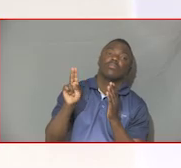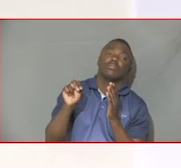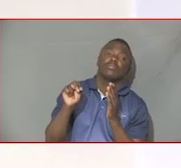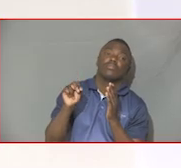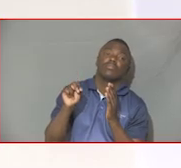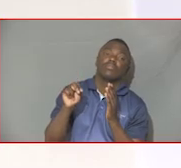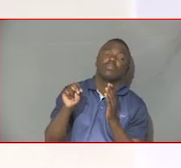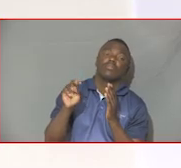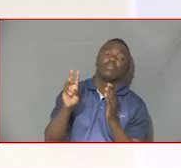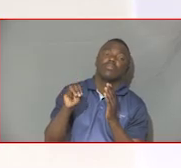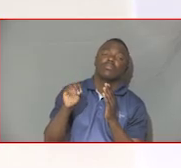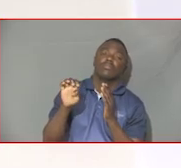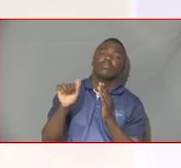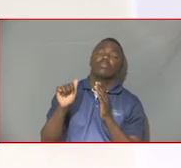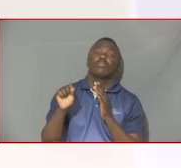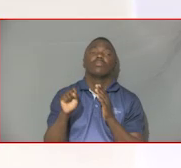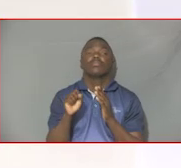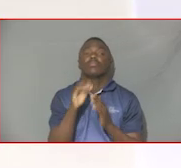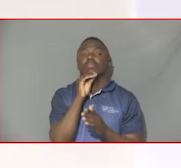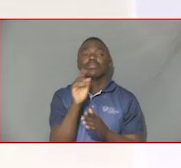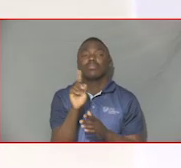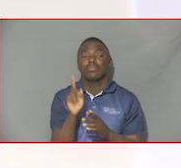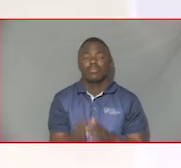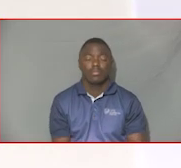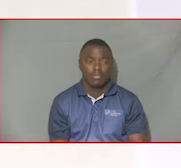the average of the Y values, correct?